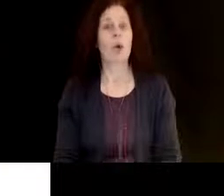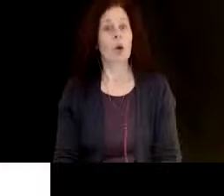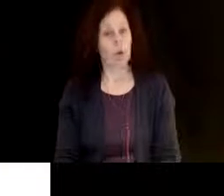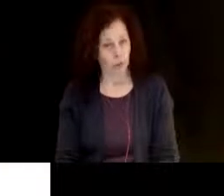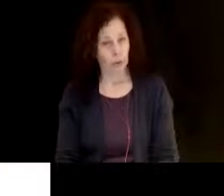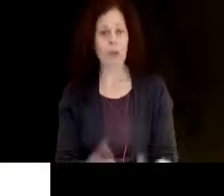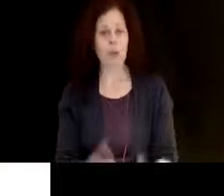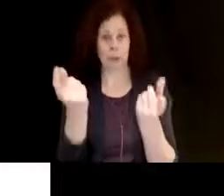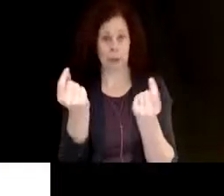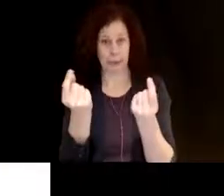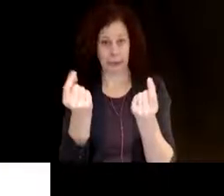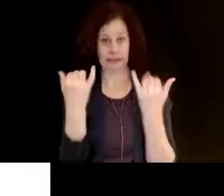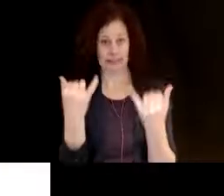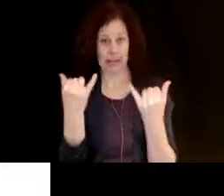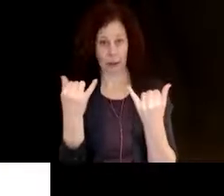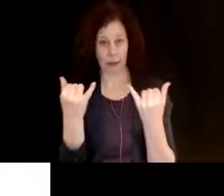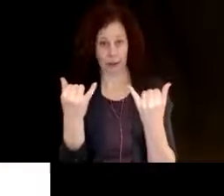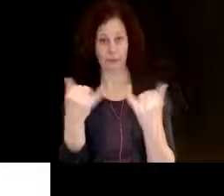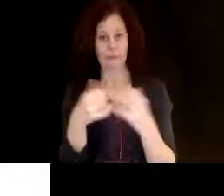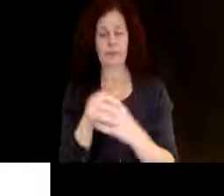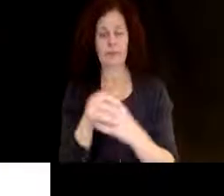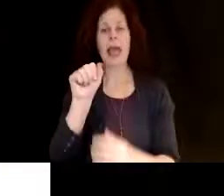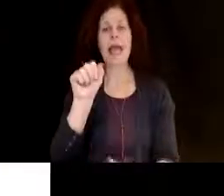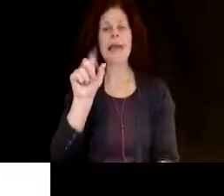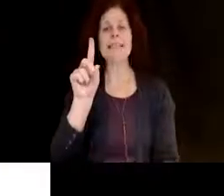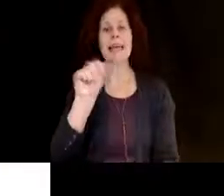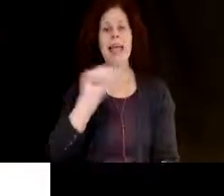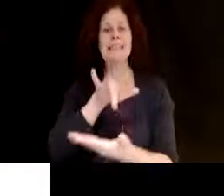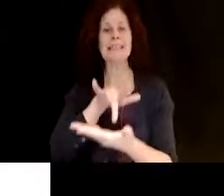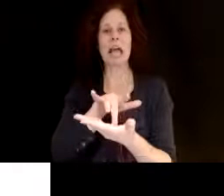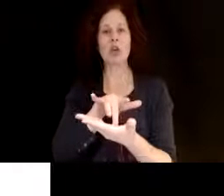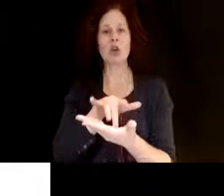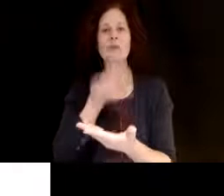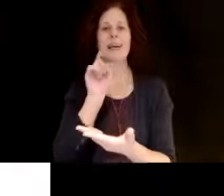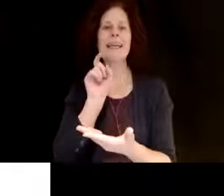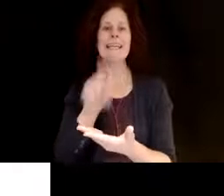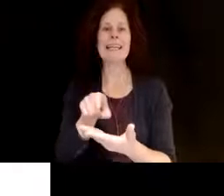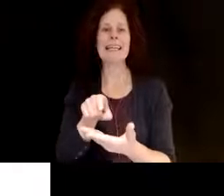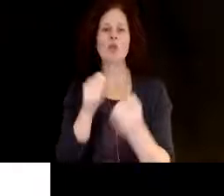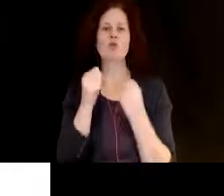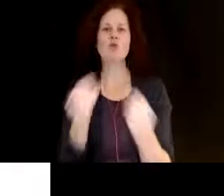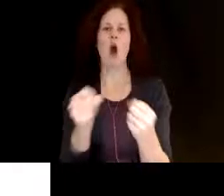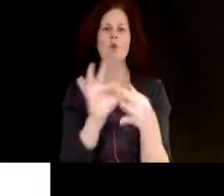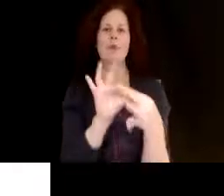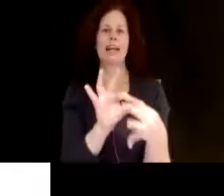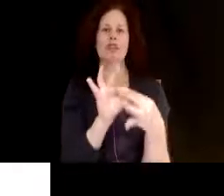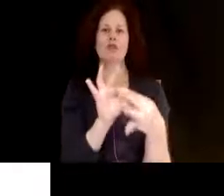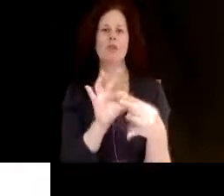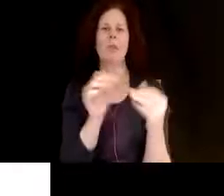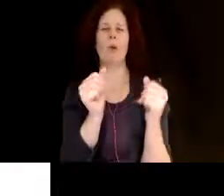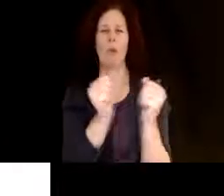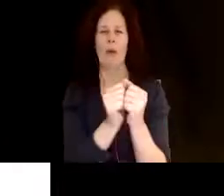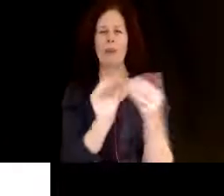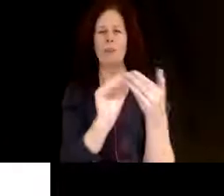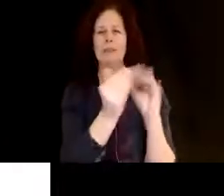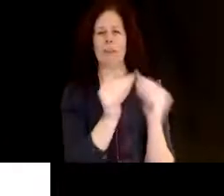identified that the ADA centers need stronger ties with the municipalities before they can really effectuate change.